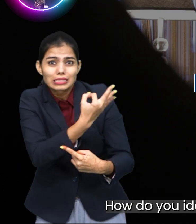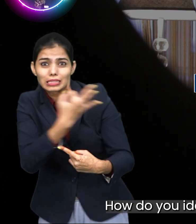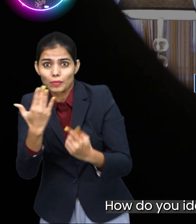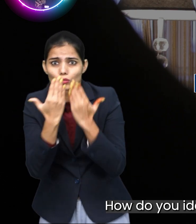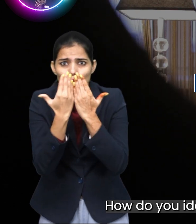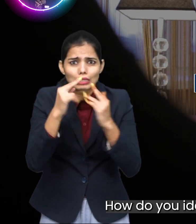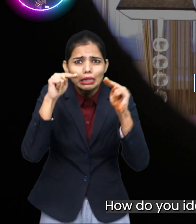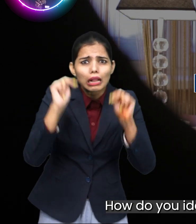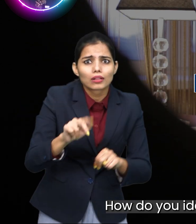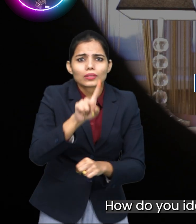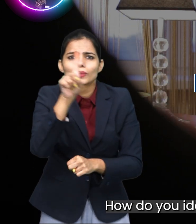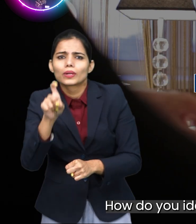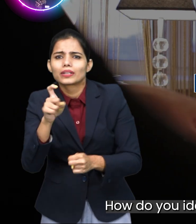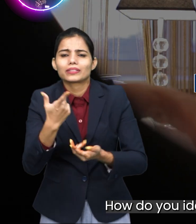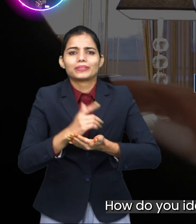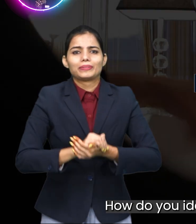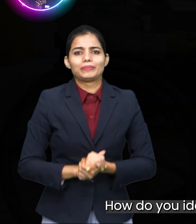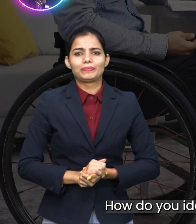special needs?